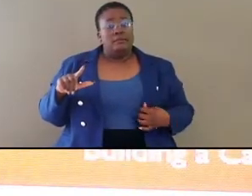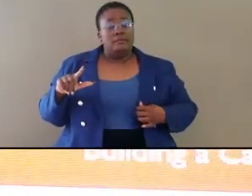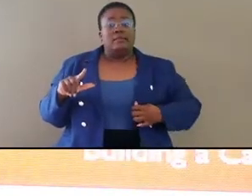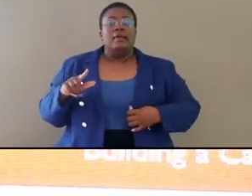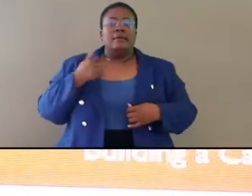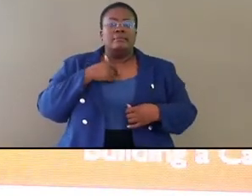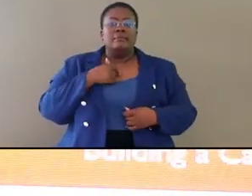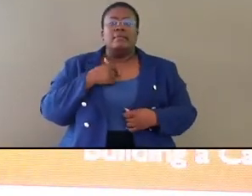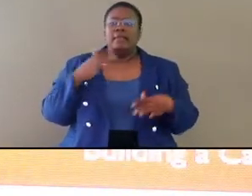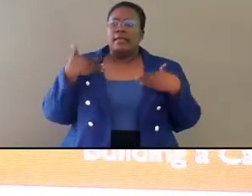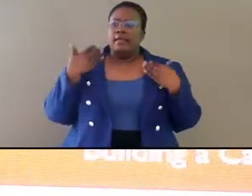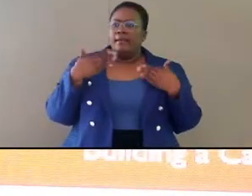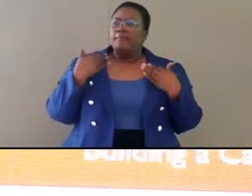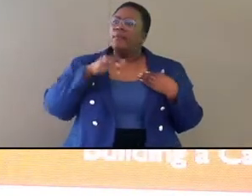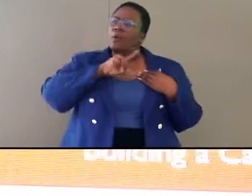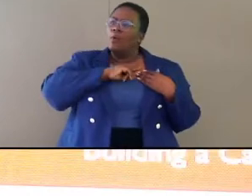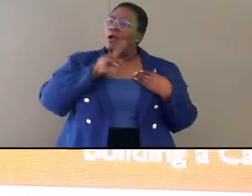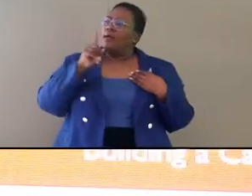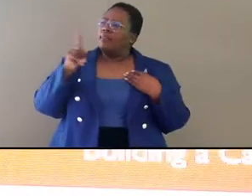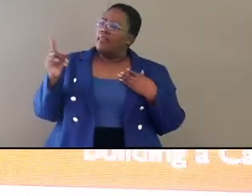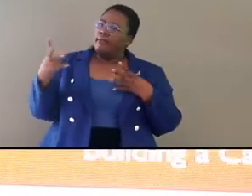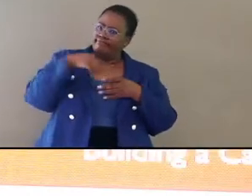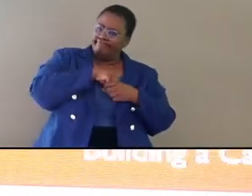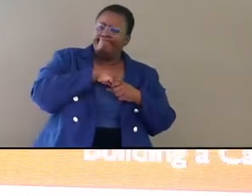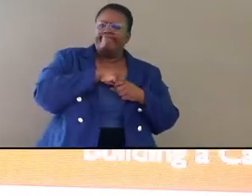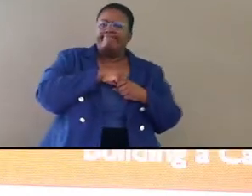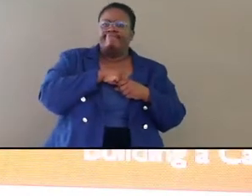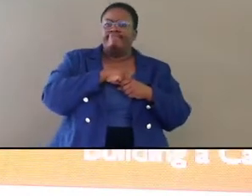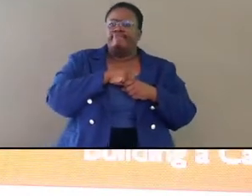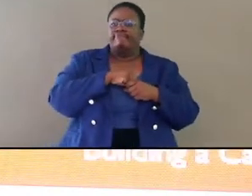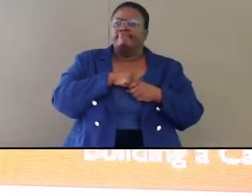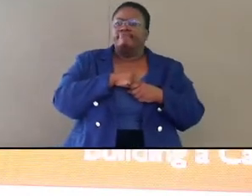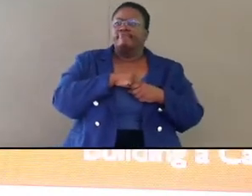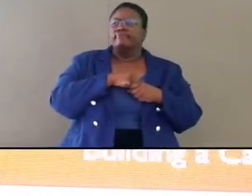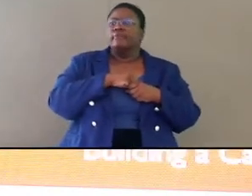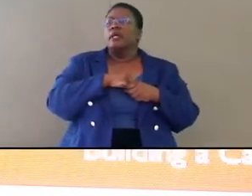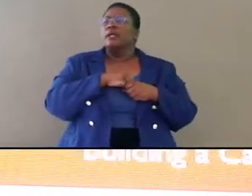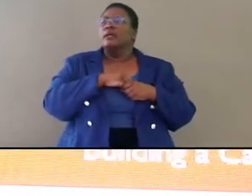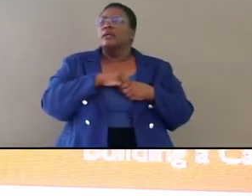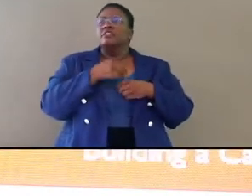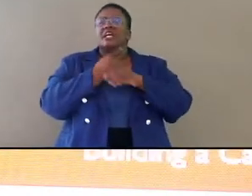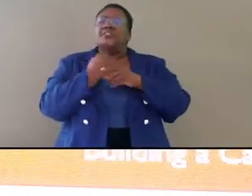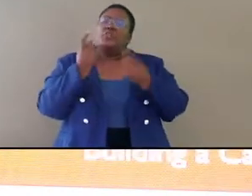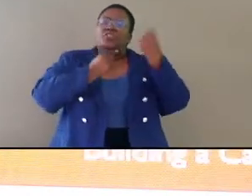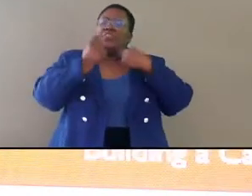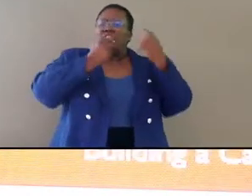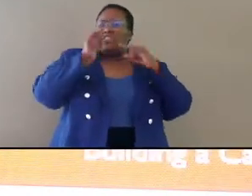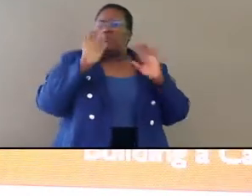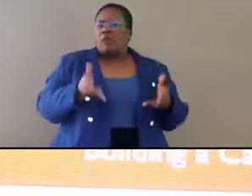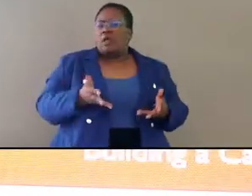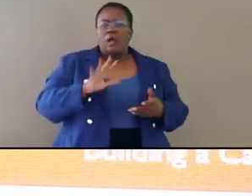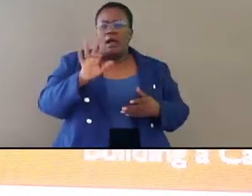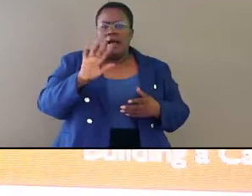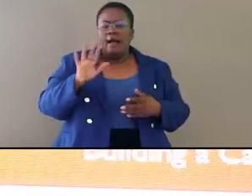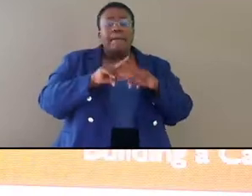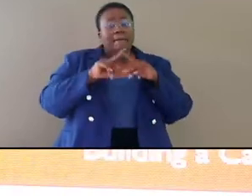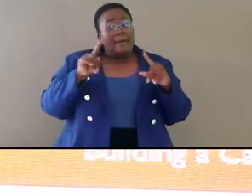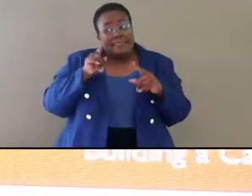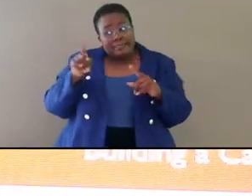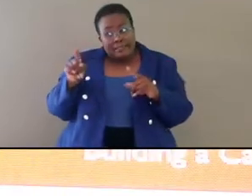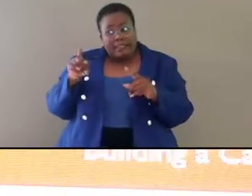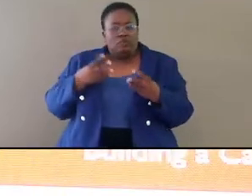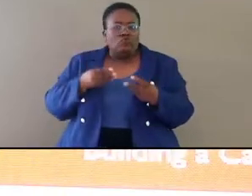But I'm happy because they are also contributing effectively. They are not just, you know, criticizing us, but they are also